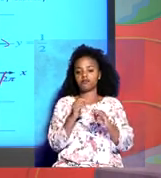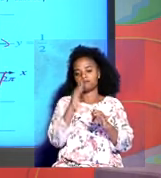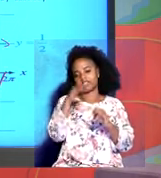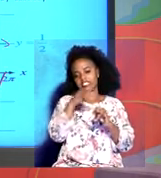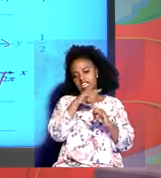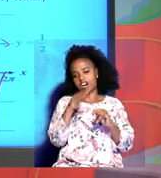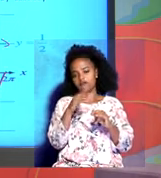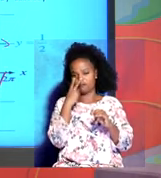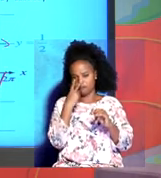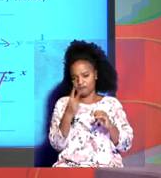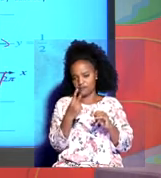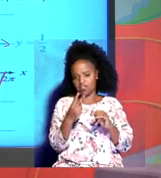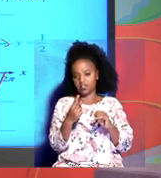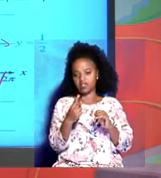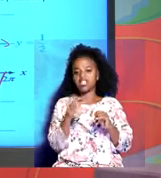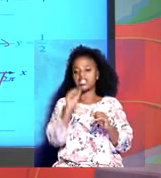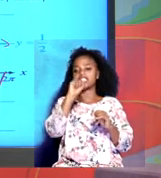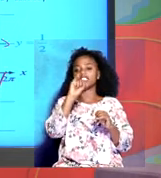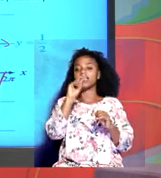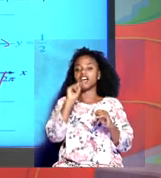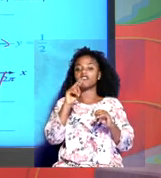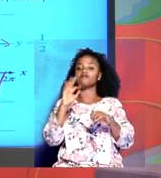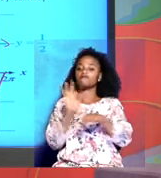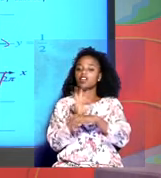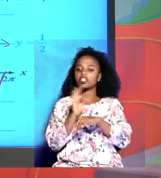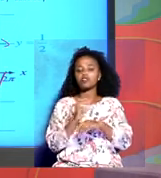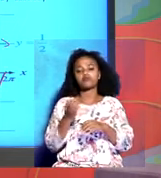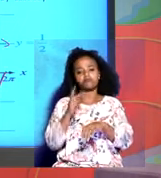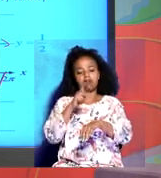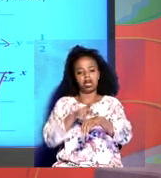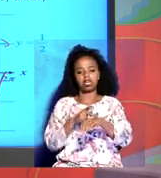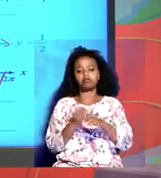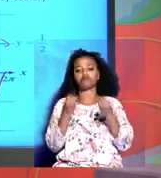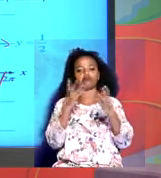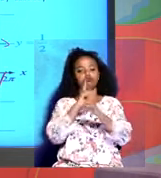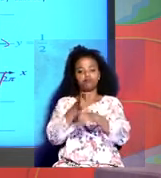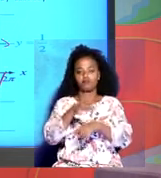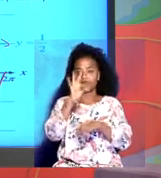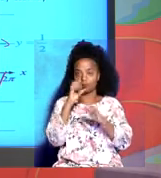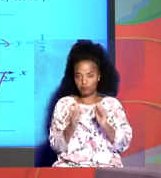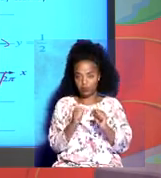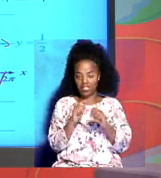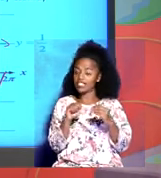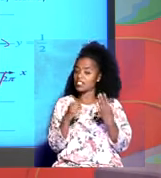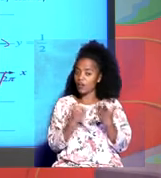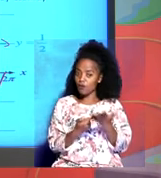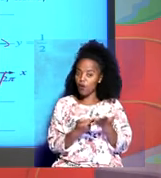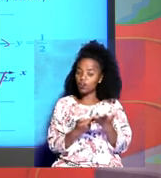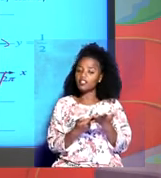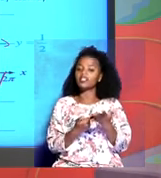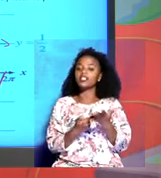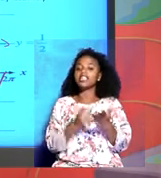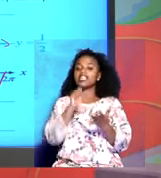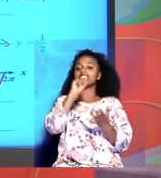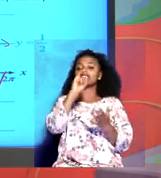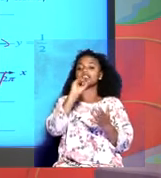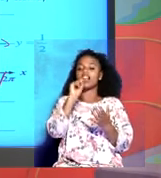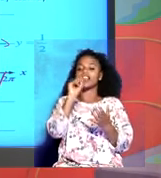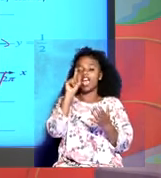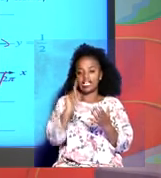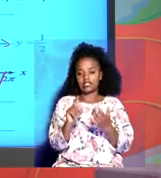and so on. Since sine function is periodic, you will have so many answers. Therefore, this means that sine x